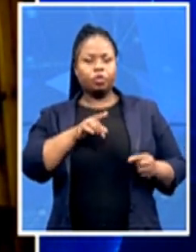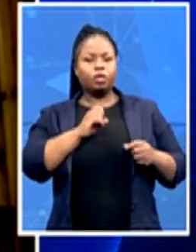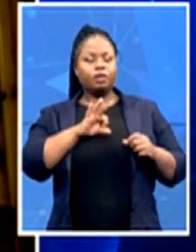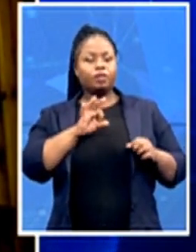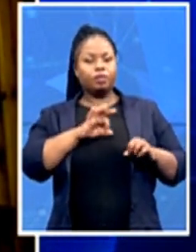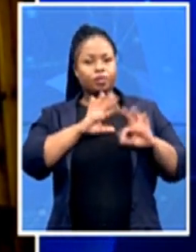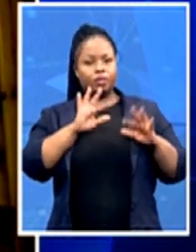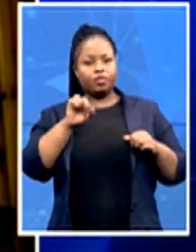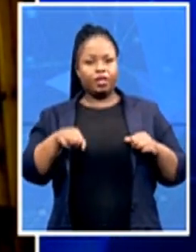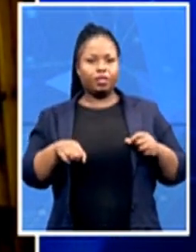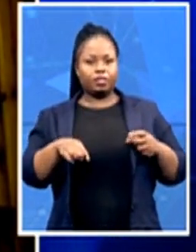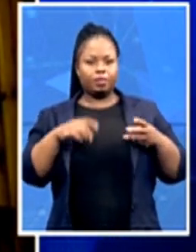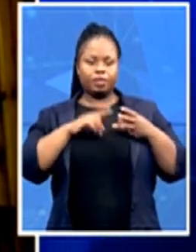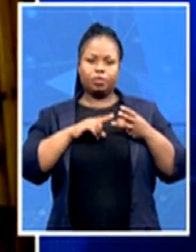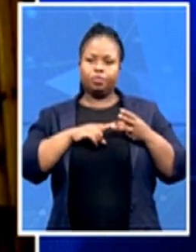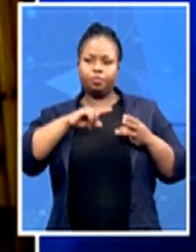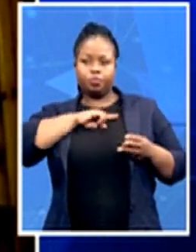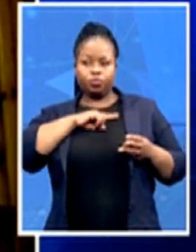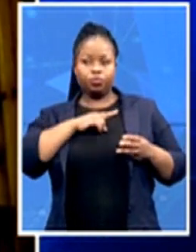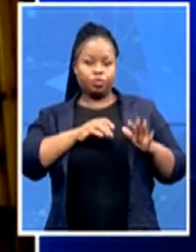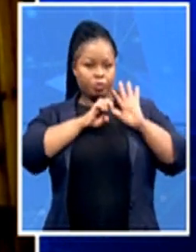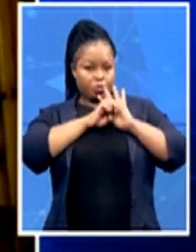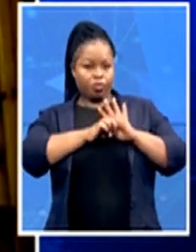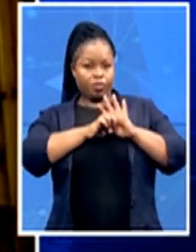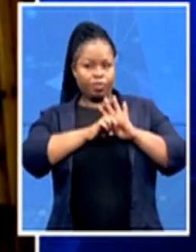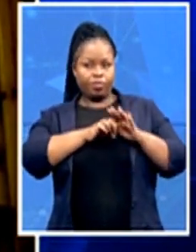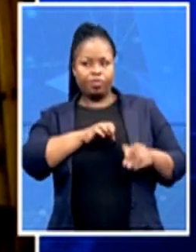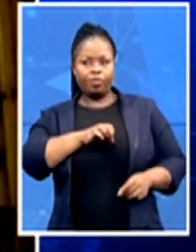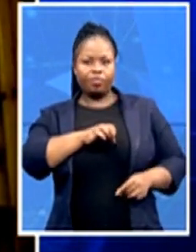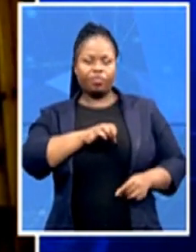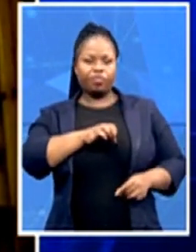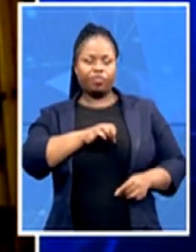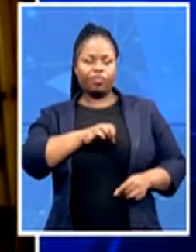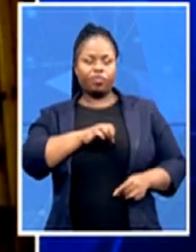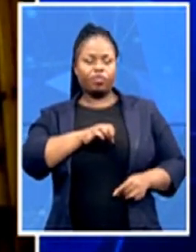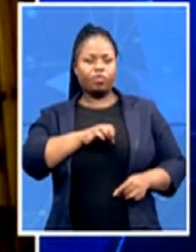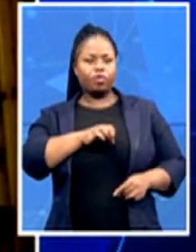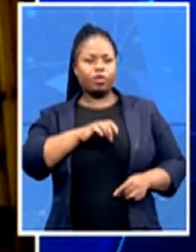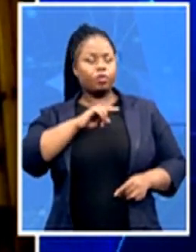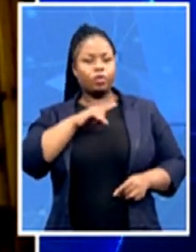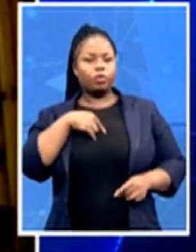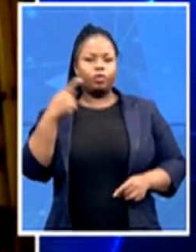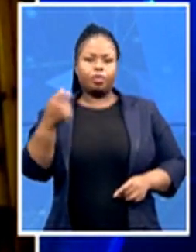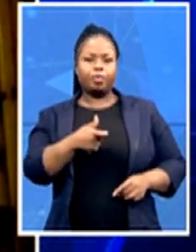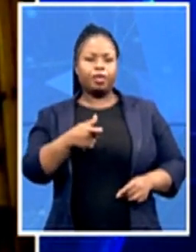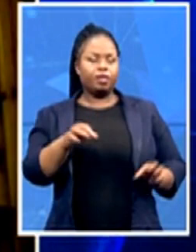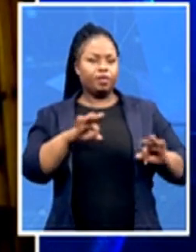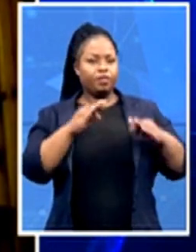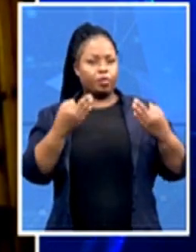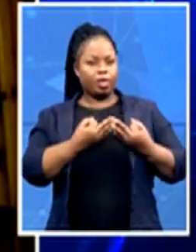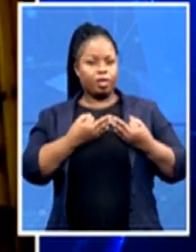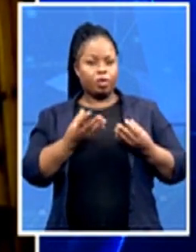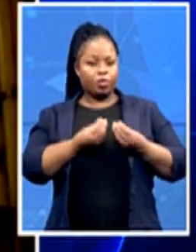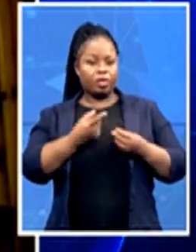To make an example on the extent of this compensation, the least paid family among our clients was paid about